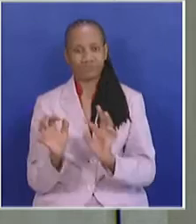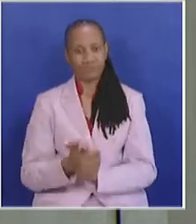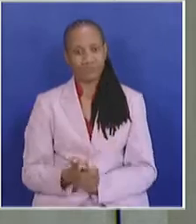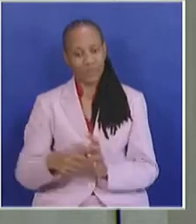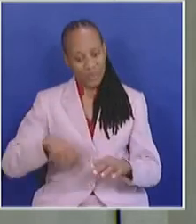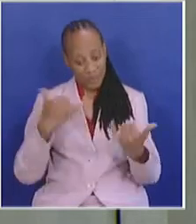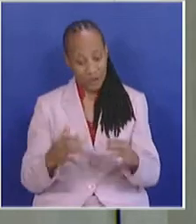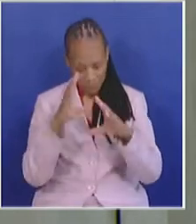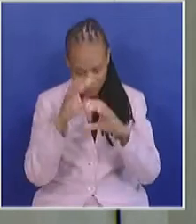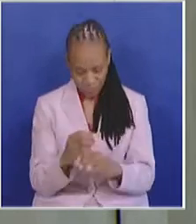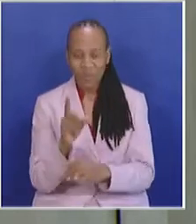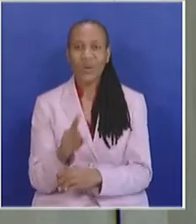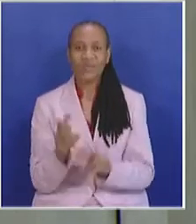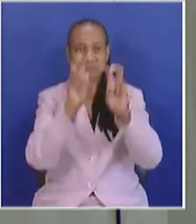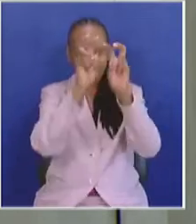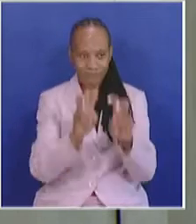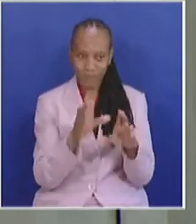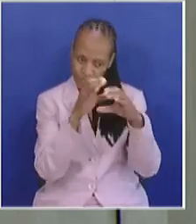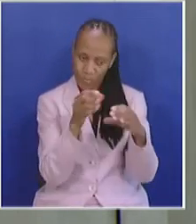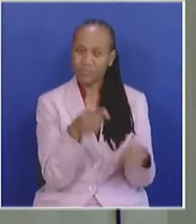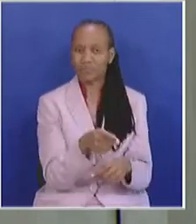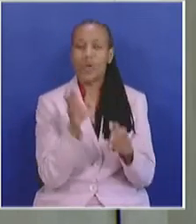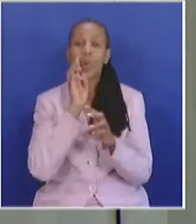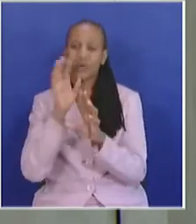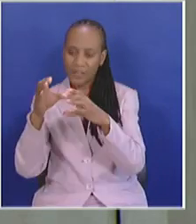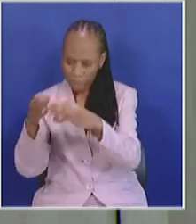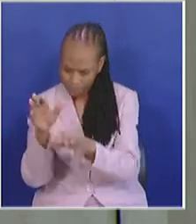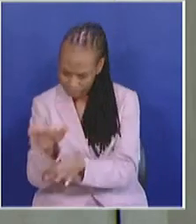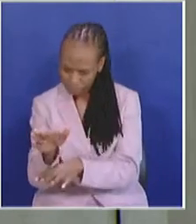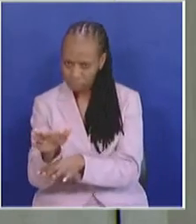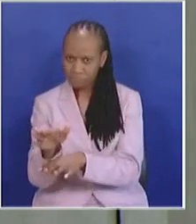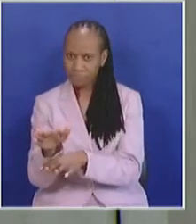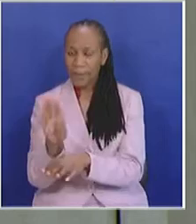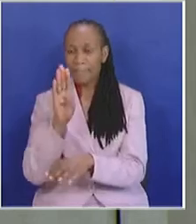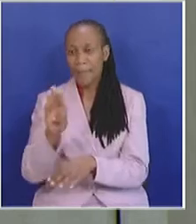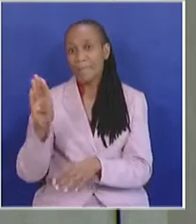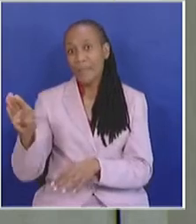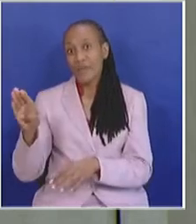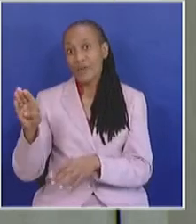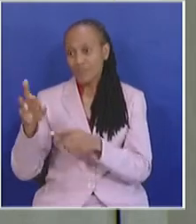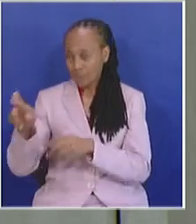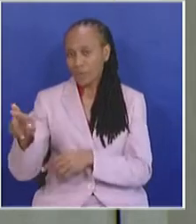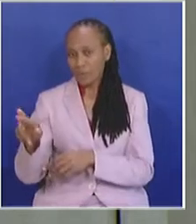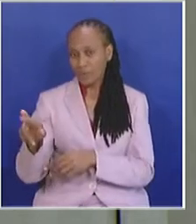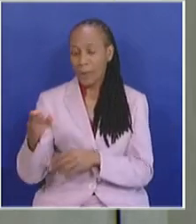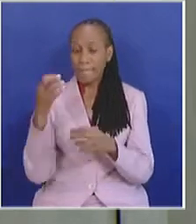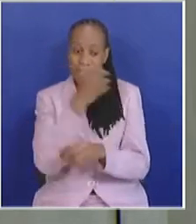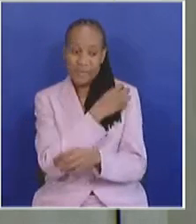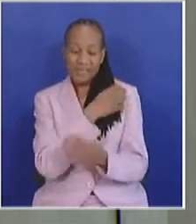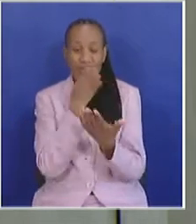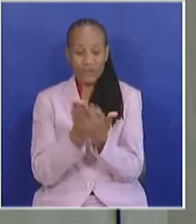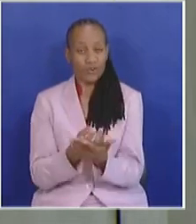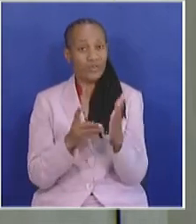on components for the energy sector, water sector, and broadband rollout. The Minister of Economic